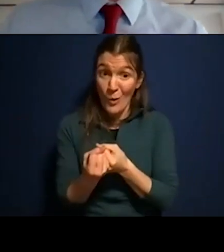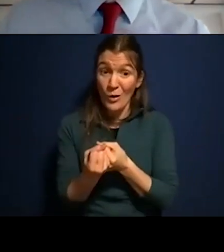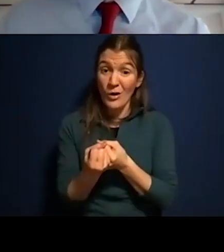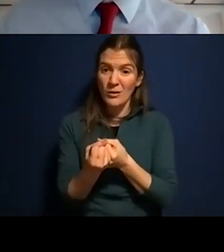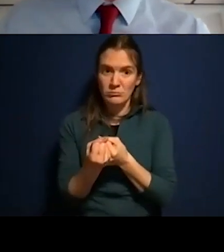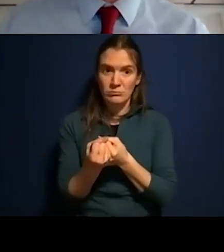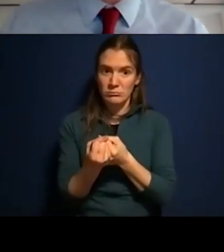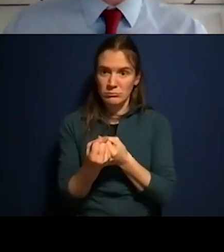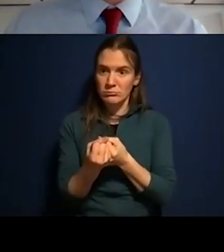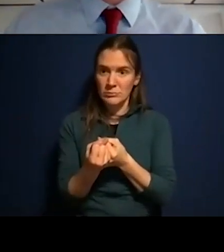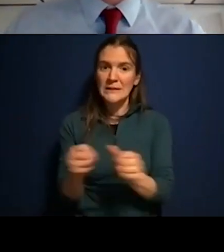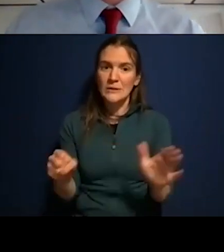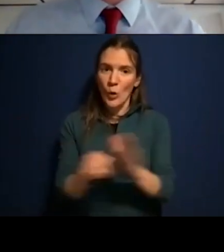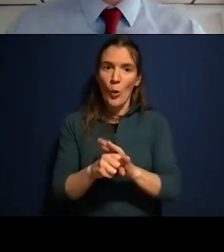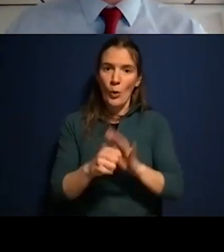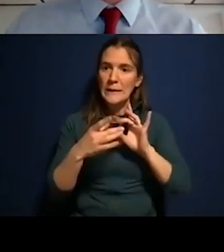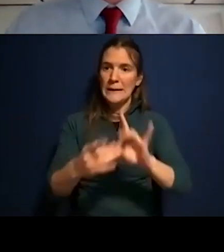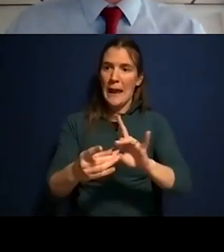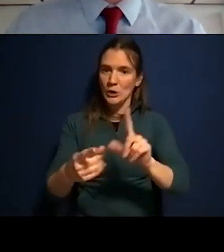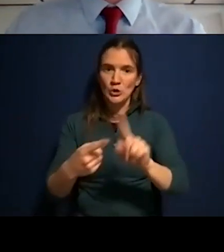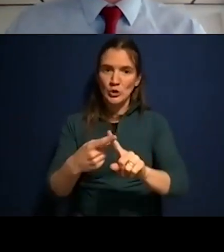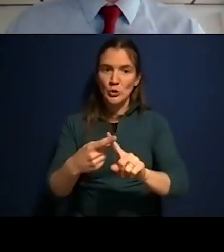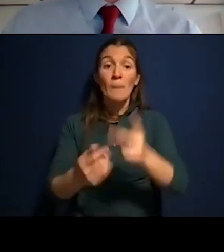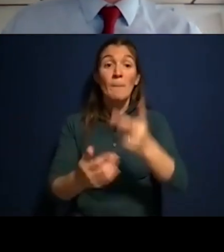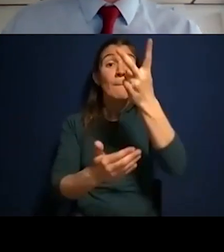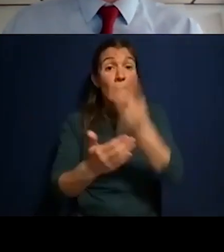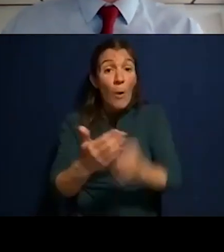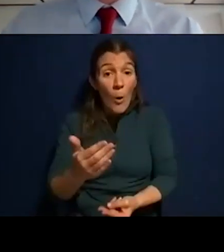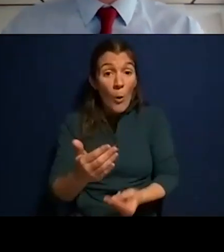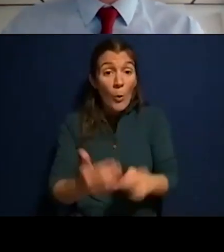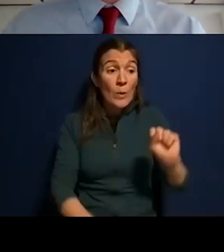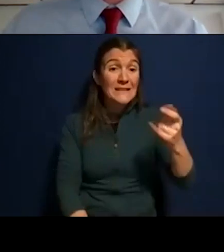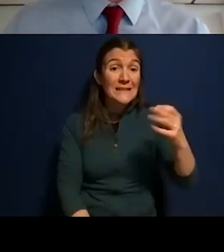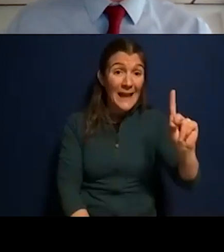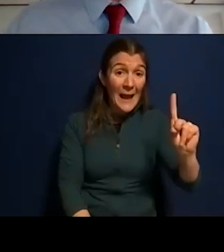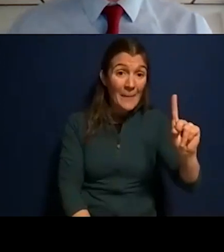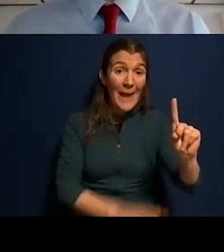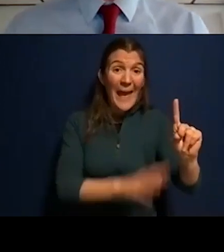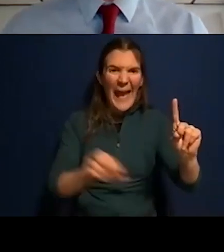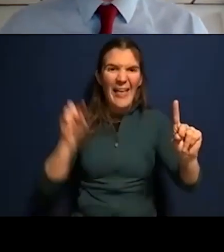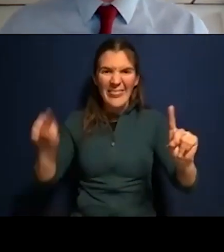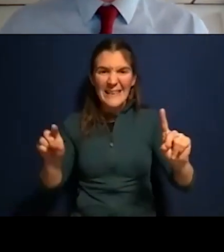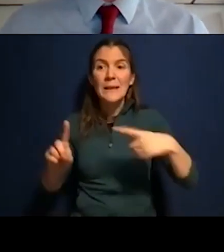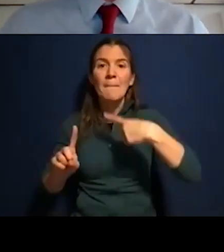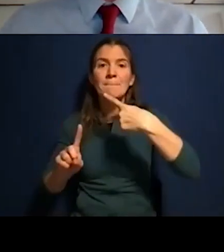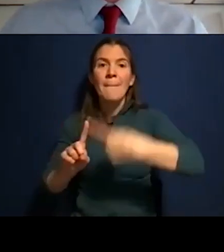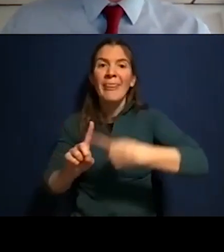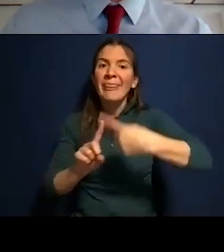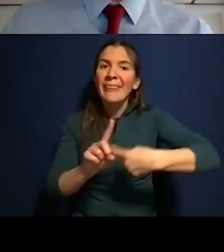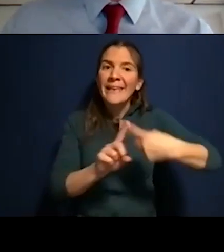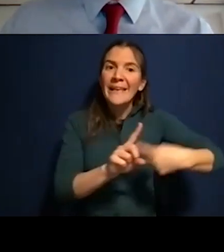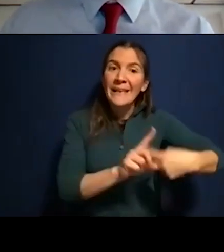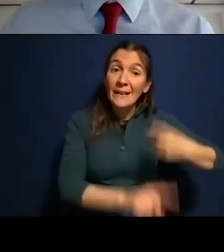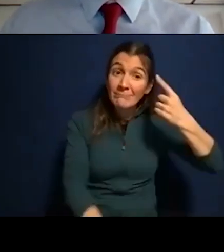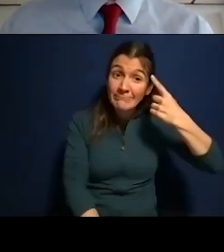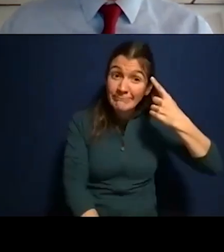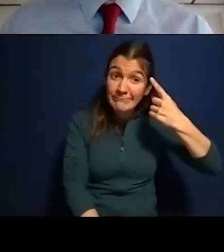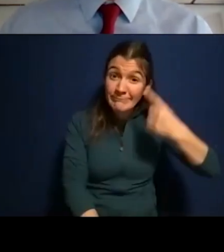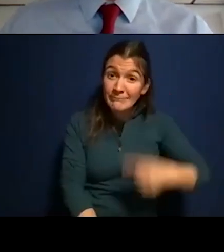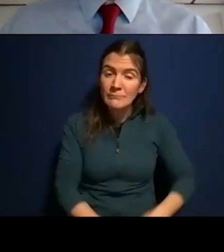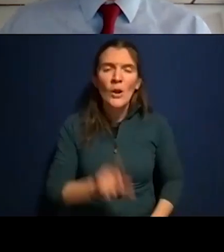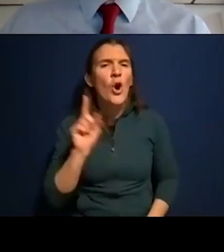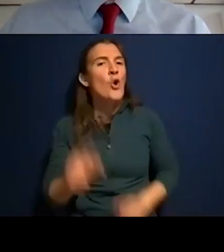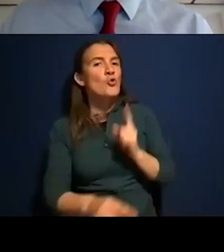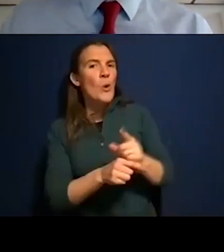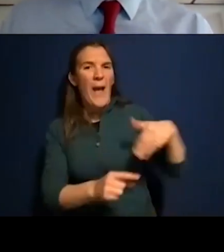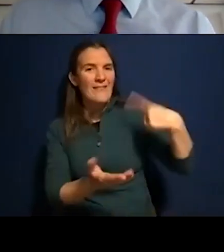entirely attached to doing both the stipend and this on a monthly basis. Yeah, we haven't